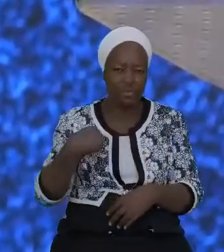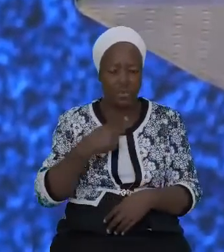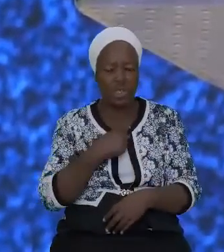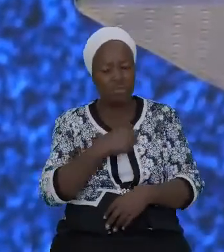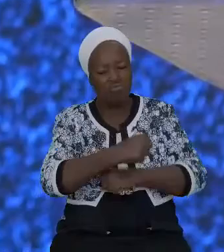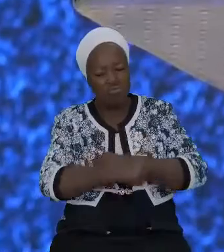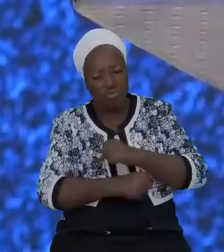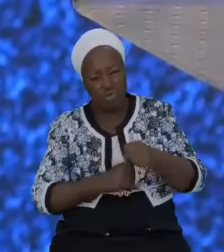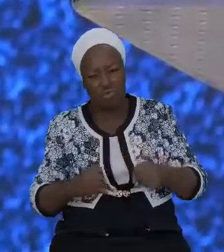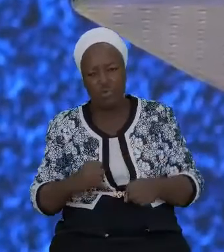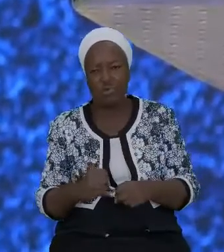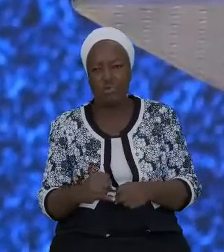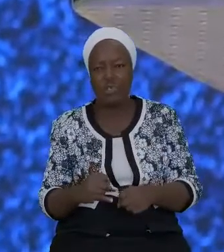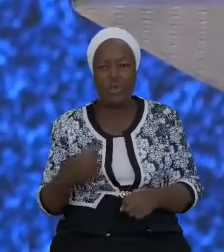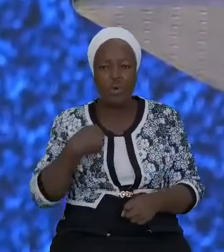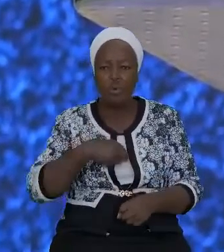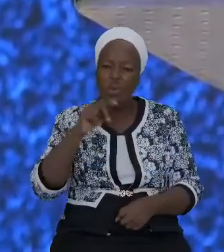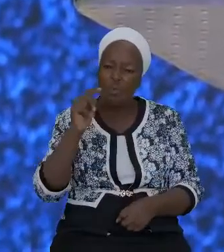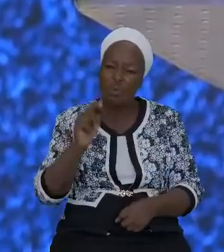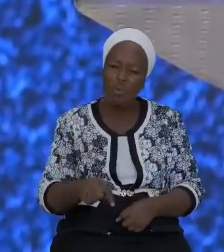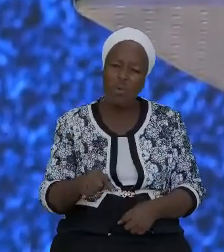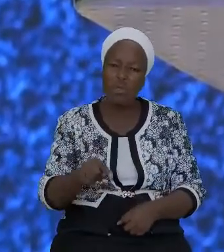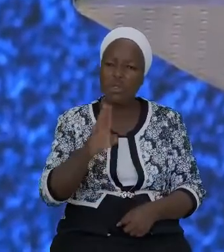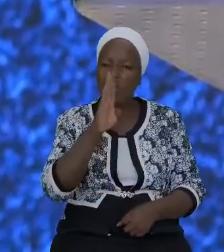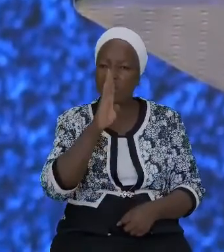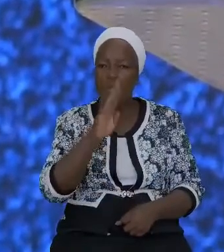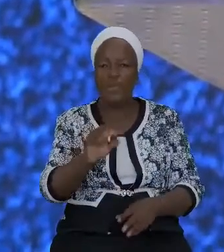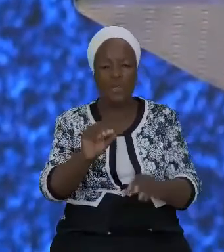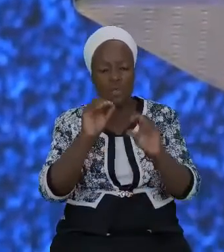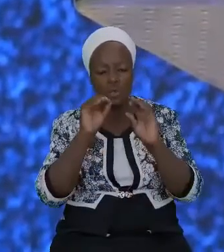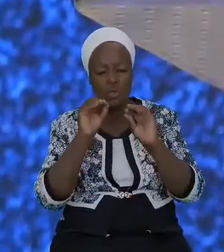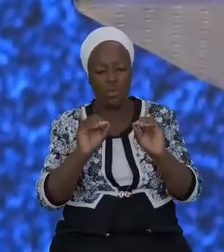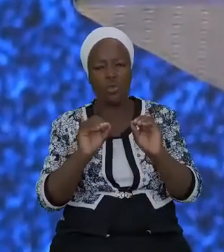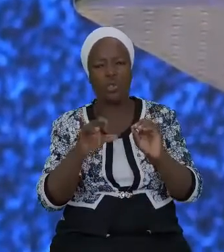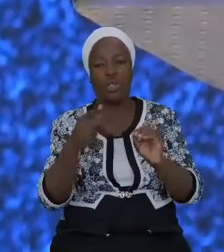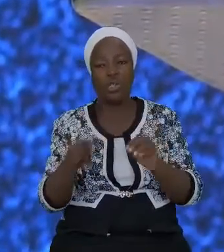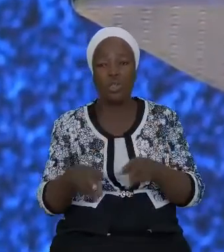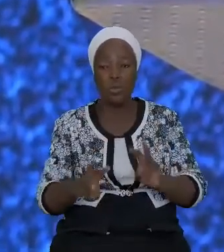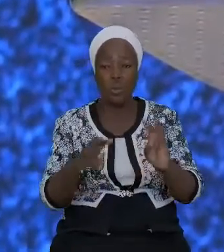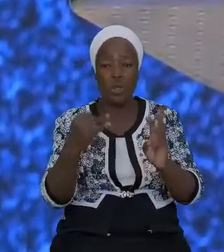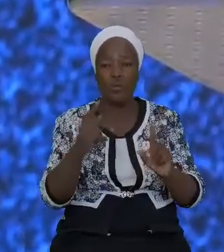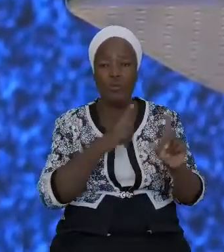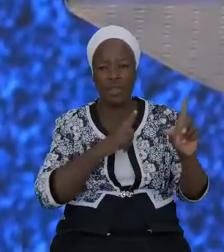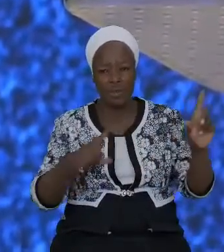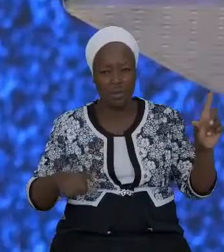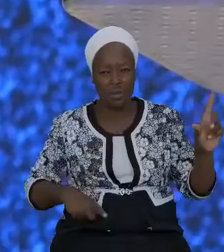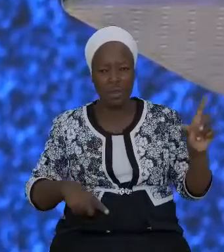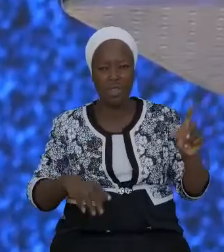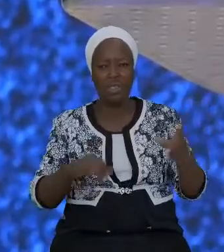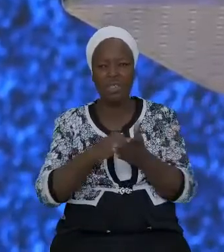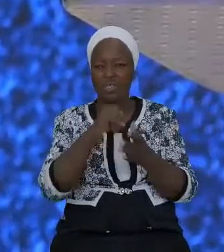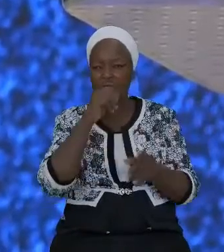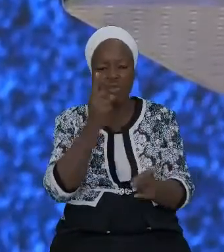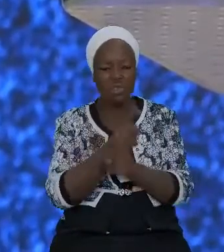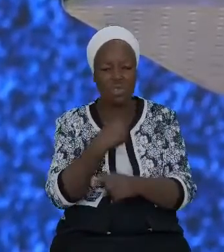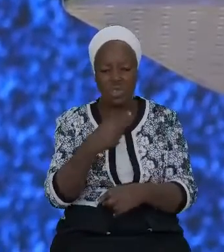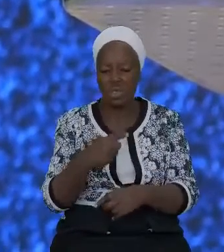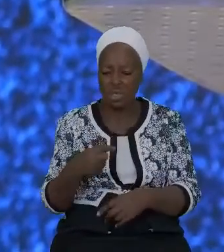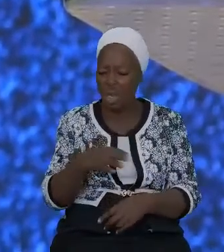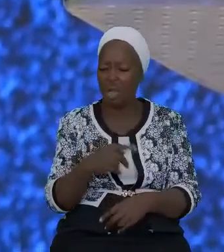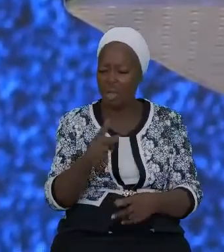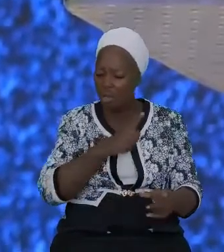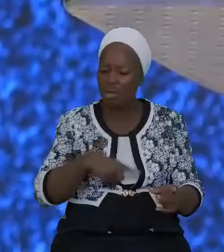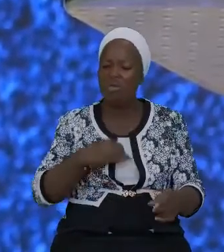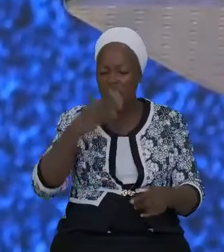suffering. We need to be taught the way of the Lord. It's not just saying God will make a change, God is a